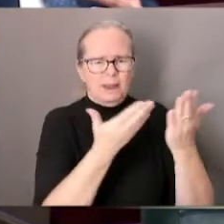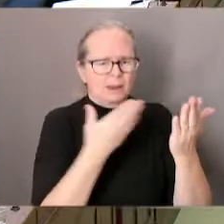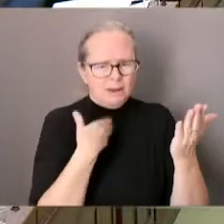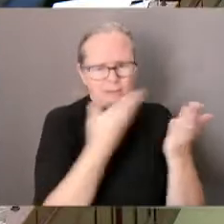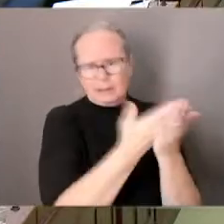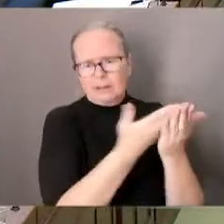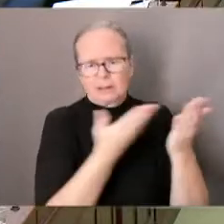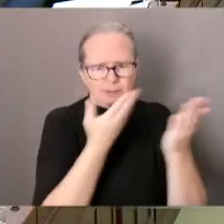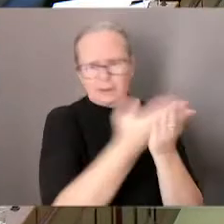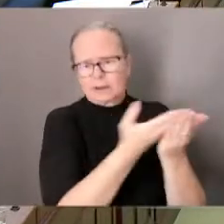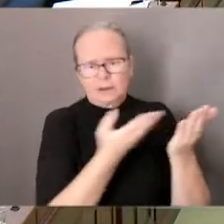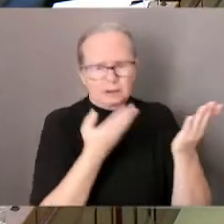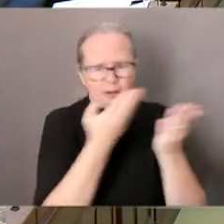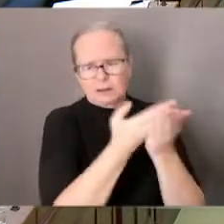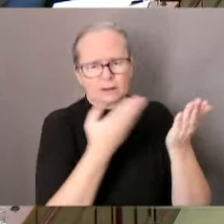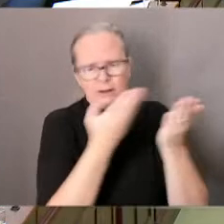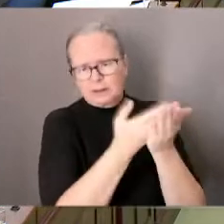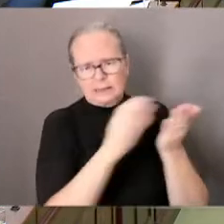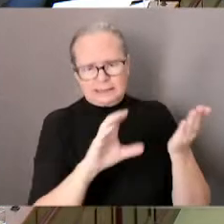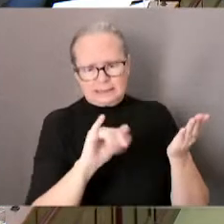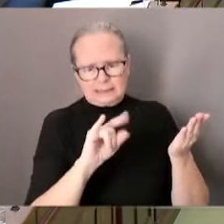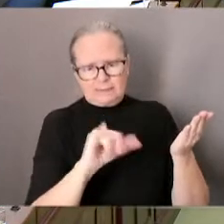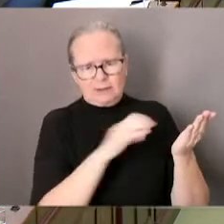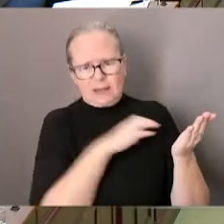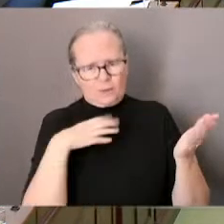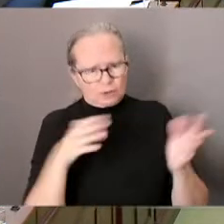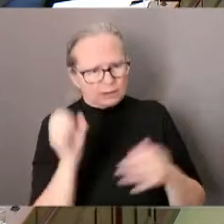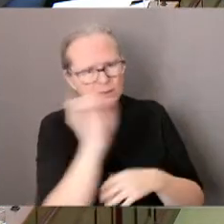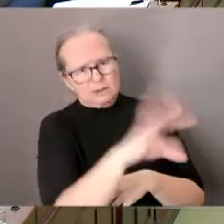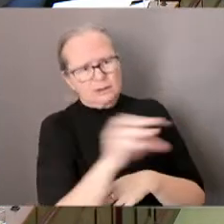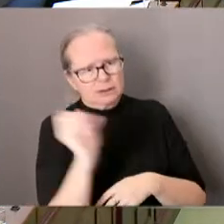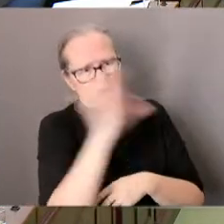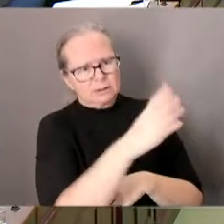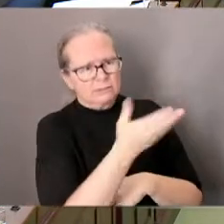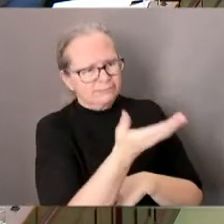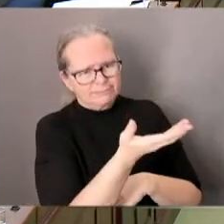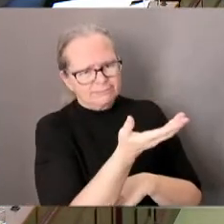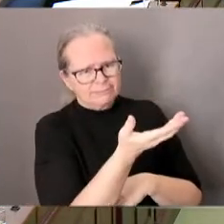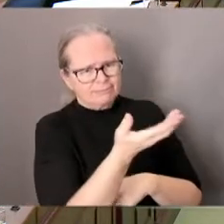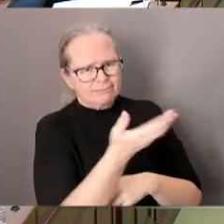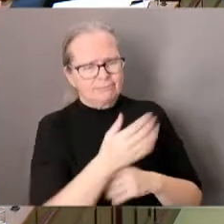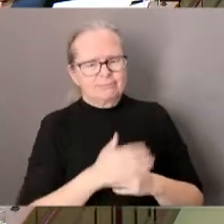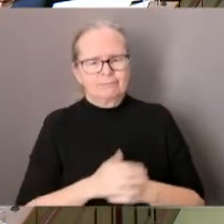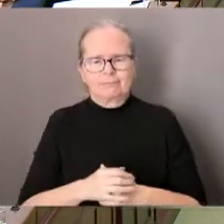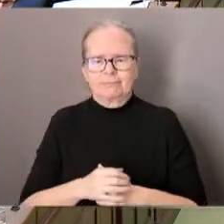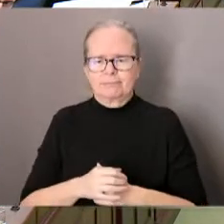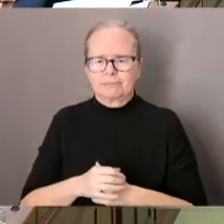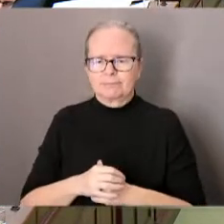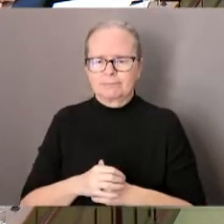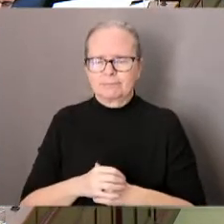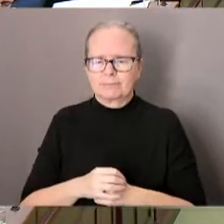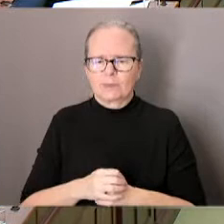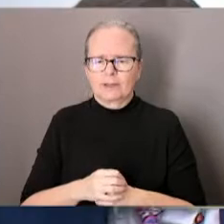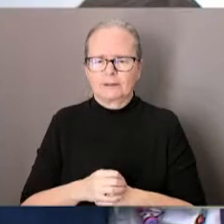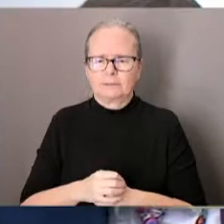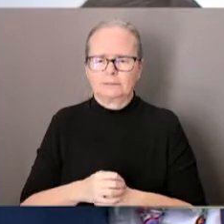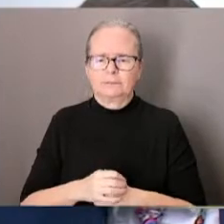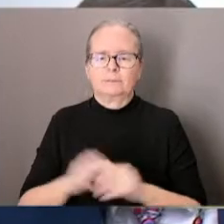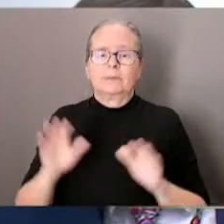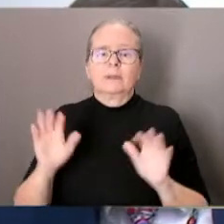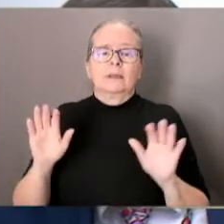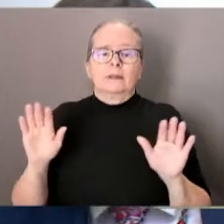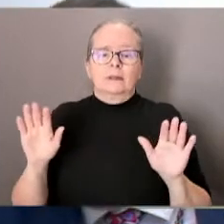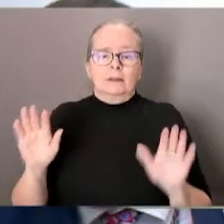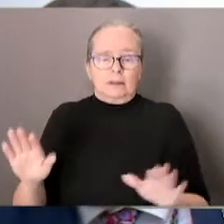so The Honorable the member of jobs the economy and Northern development Mr Speaker Alberta's economy